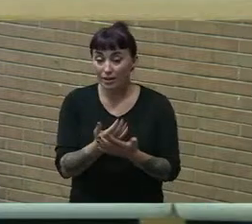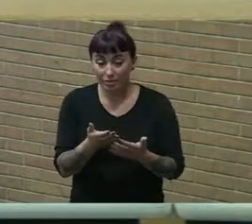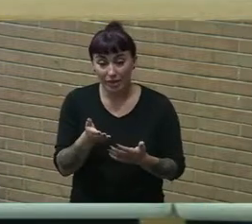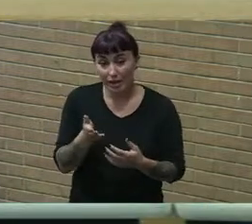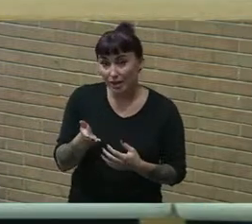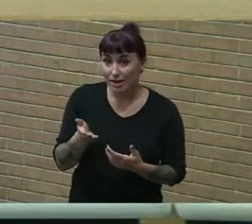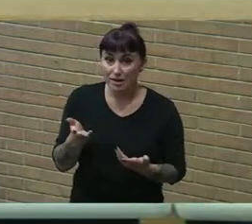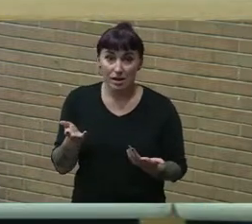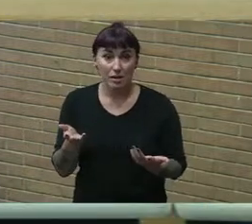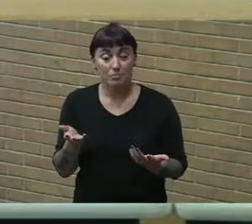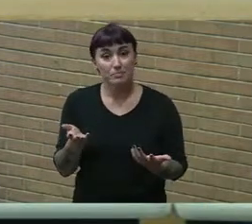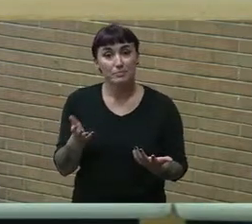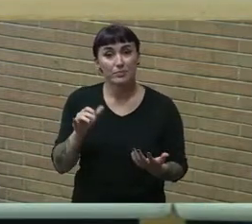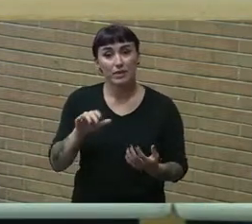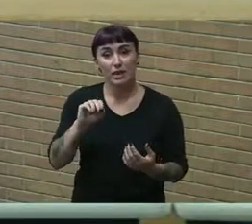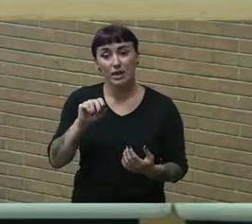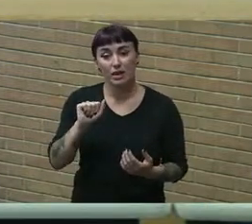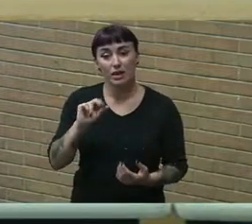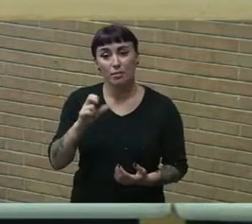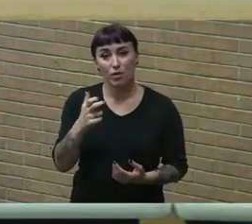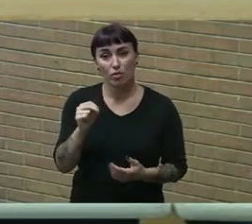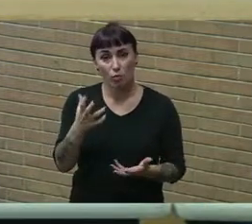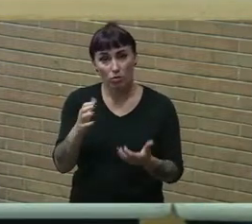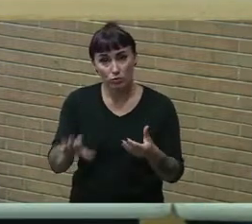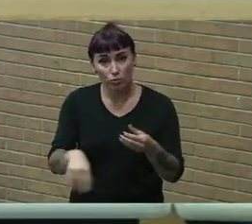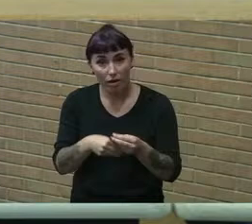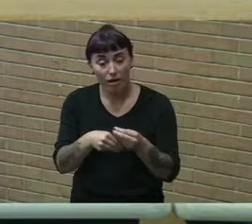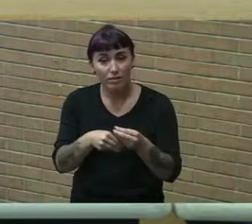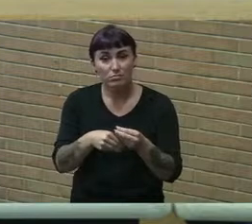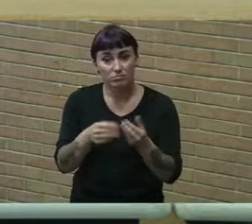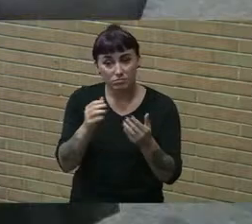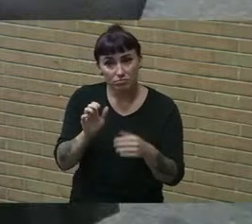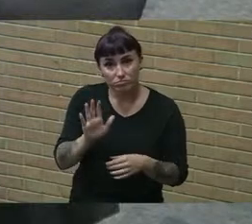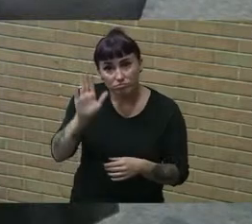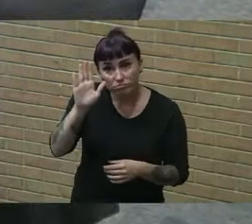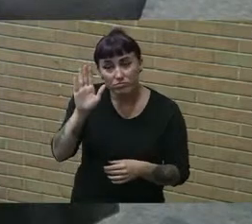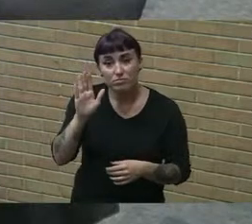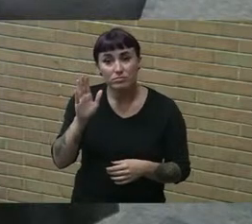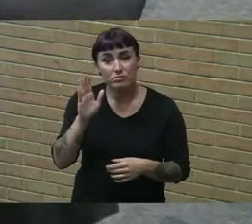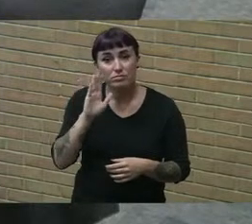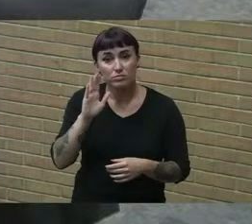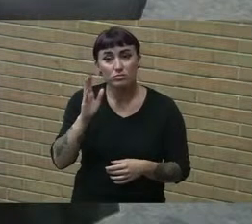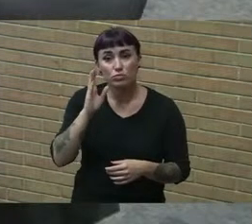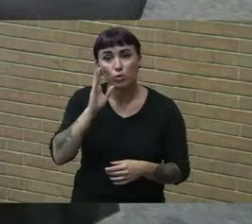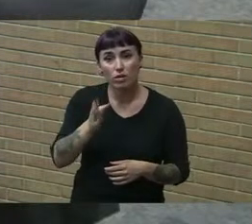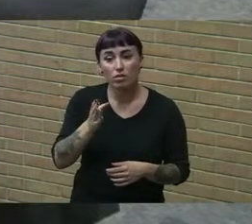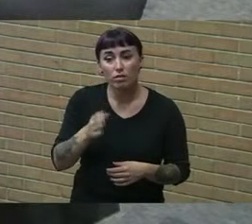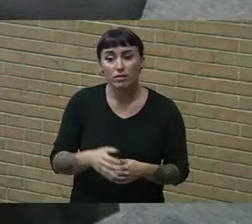anything that Marathon wants to add, you can raise your hand and we'll